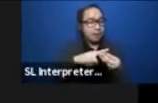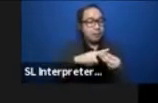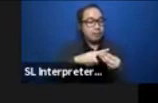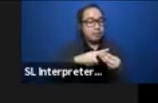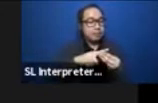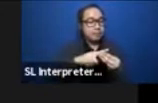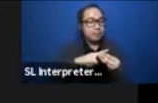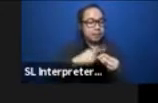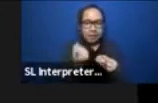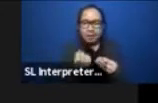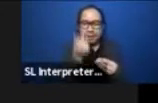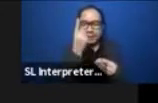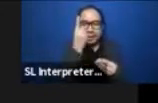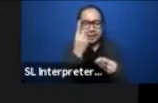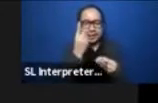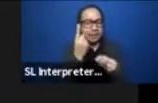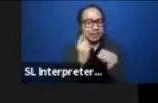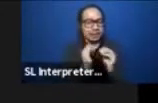understanding how